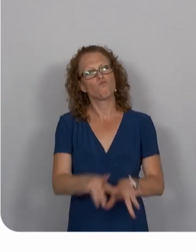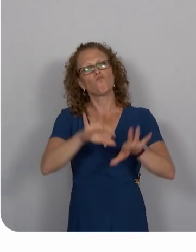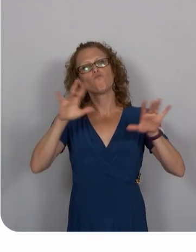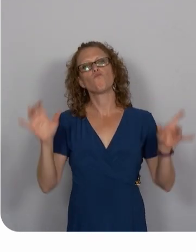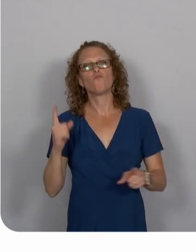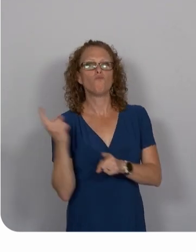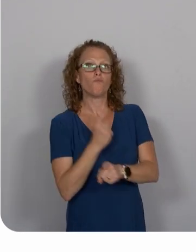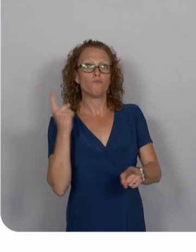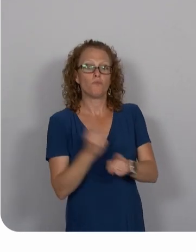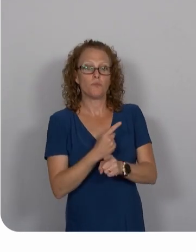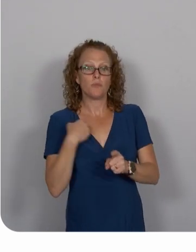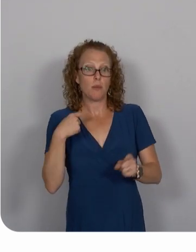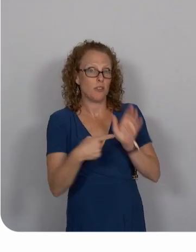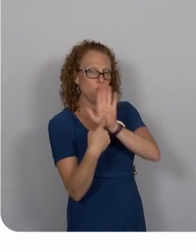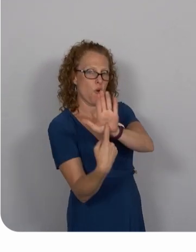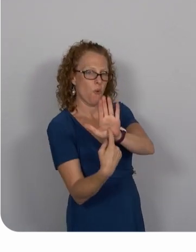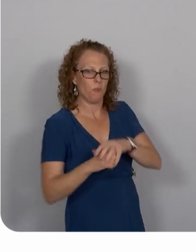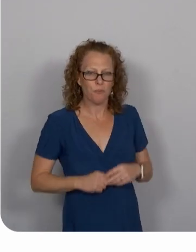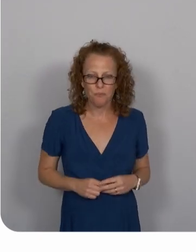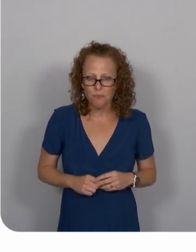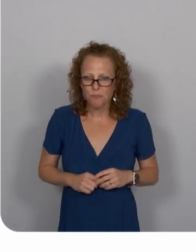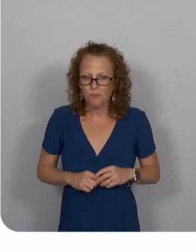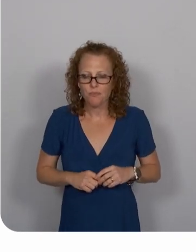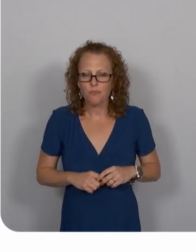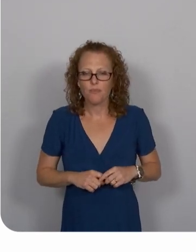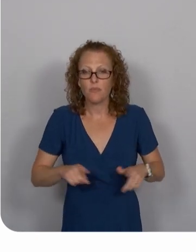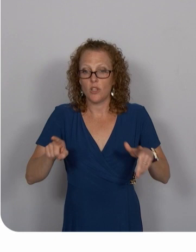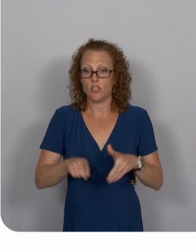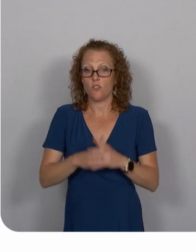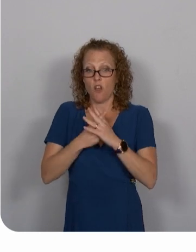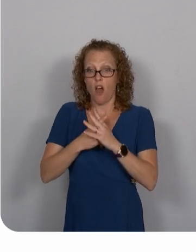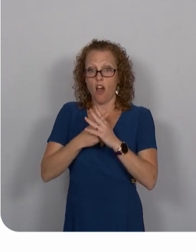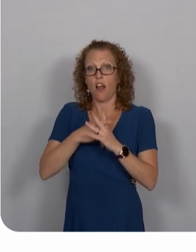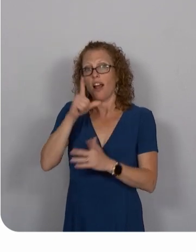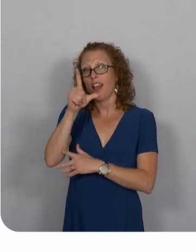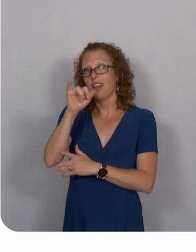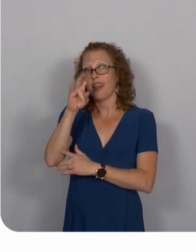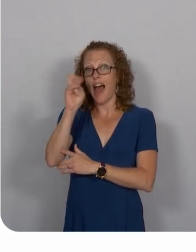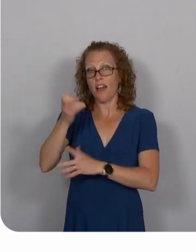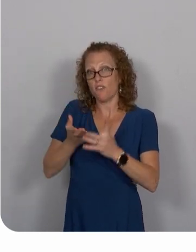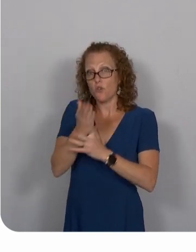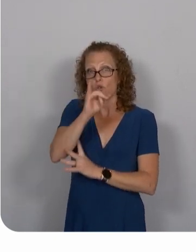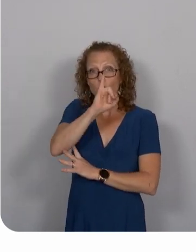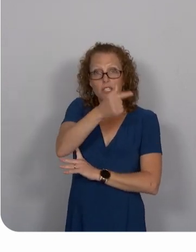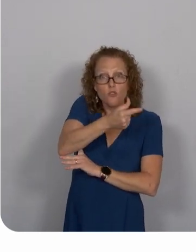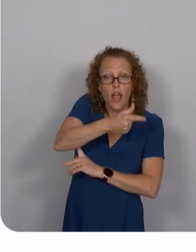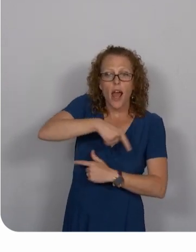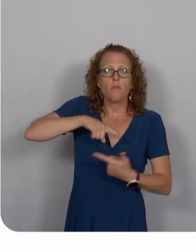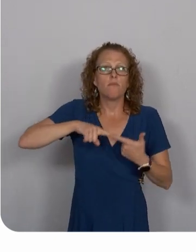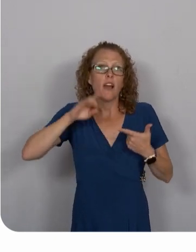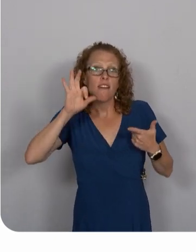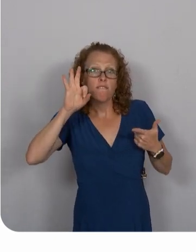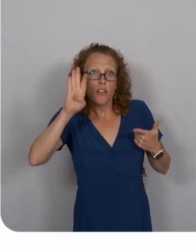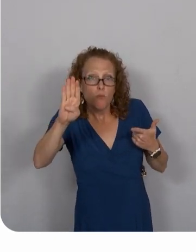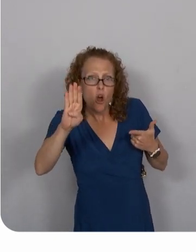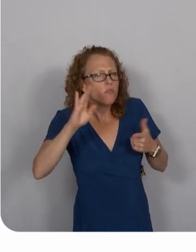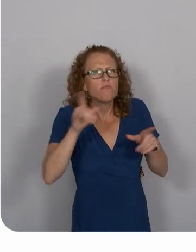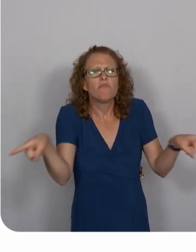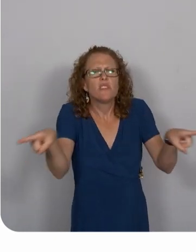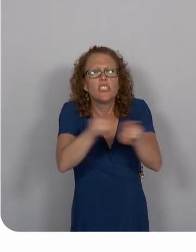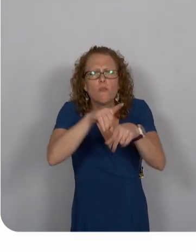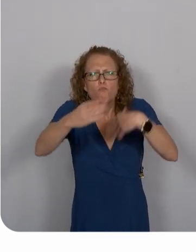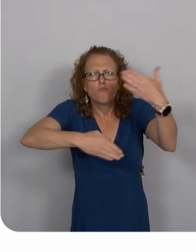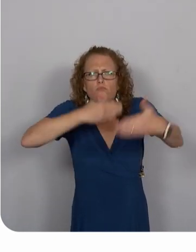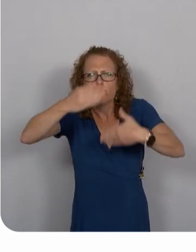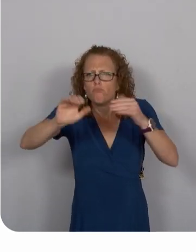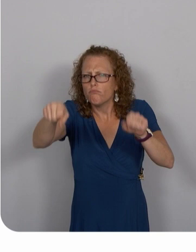glasses. Simply start your live from Instagram or Facebook the way you always do.